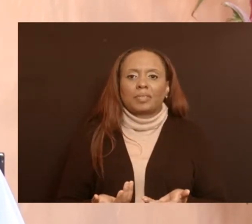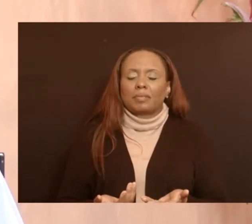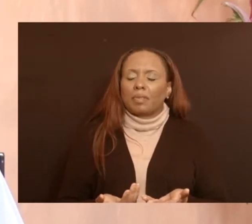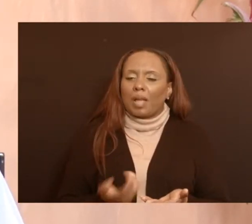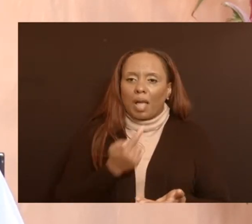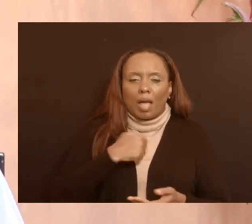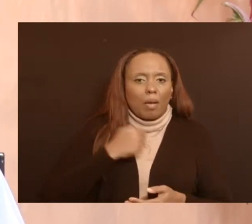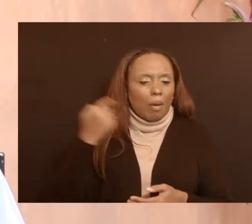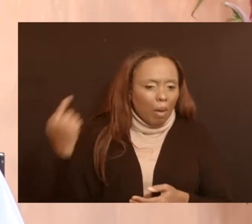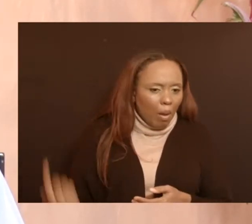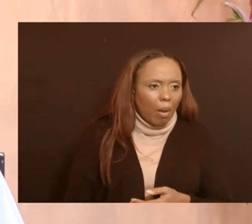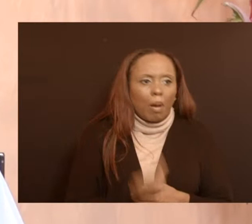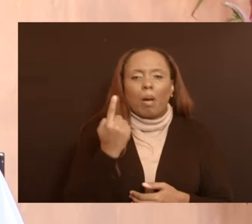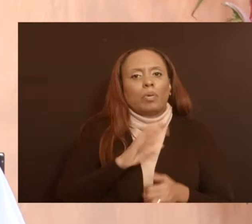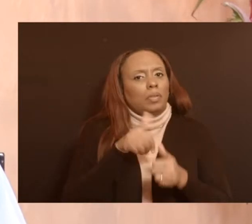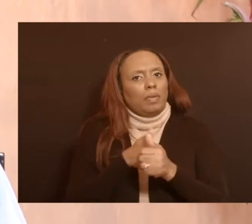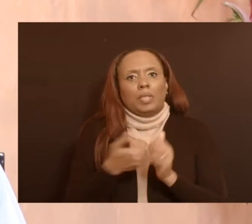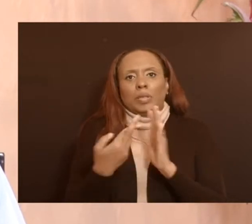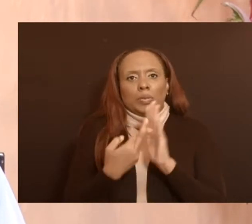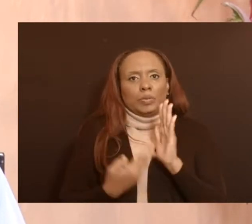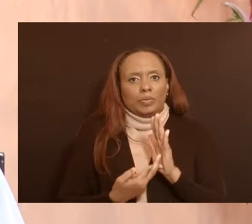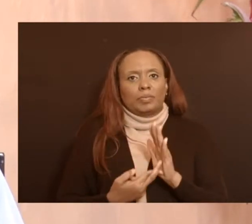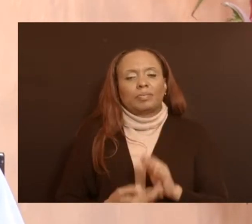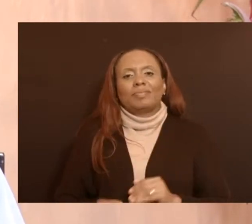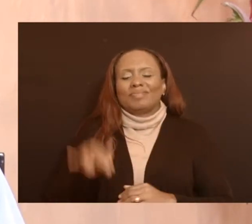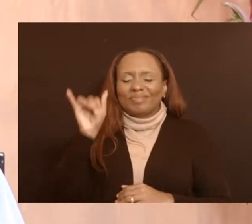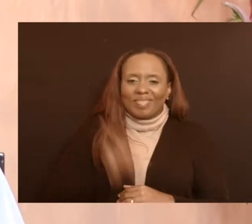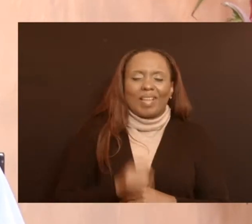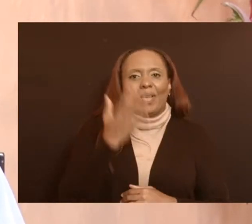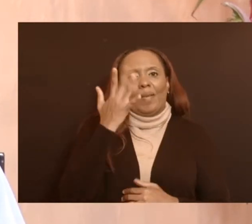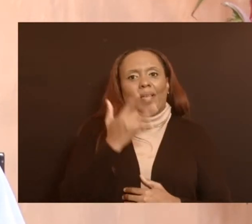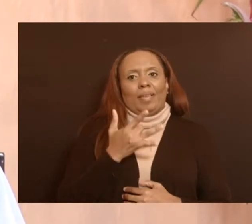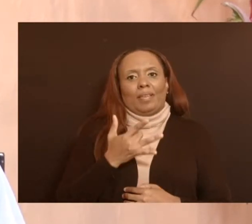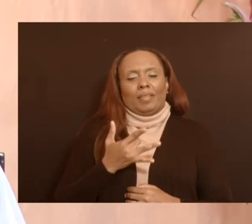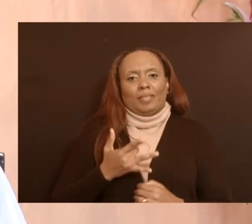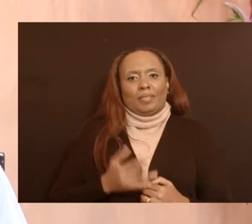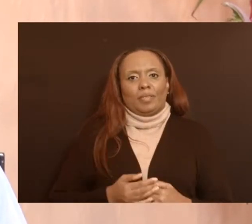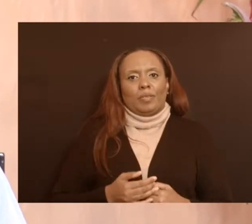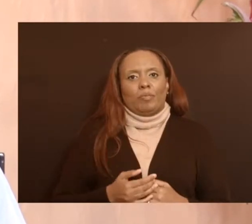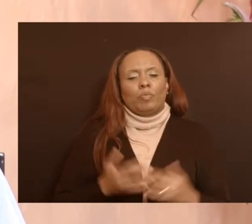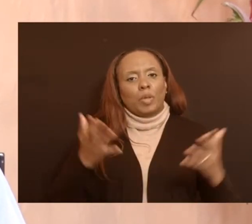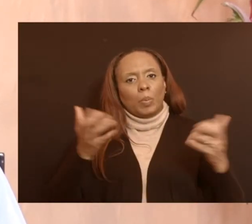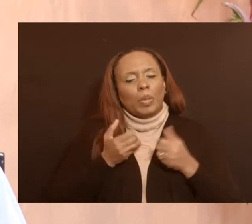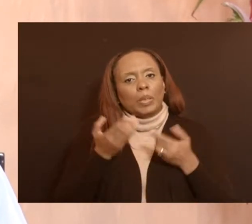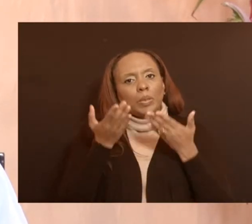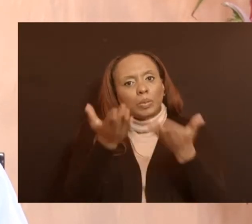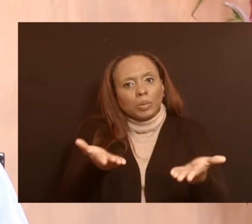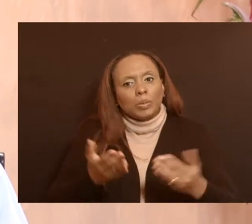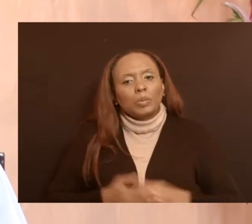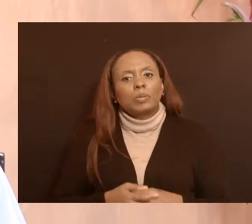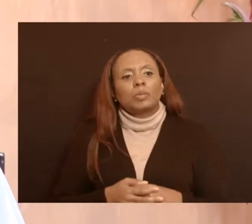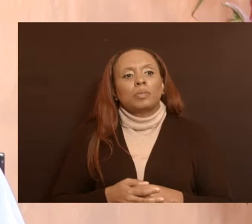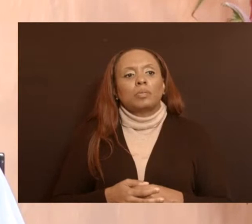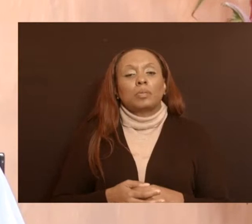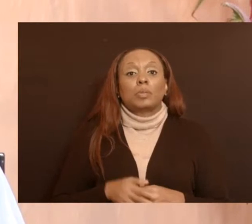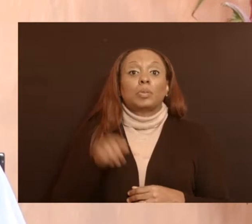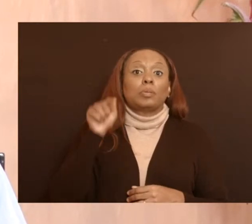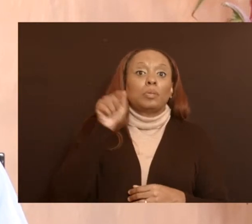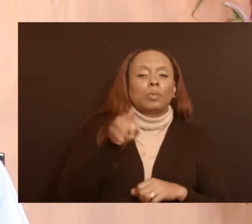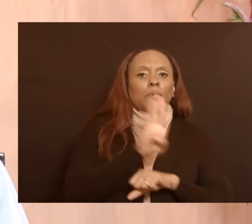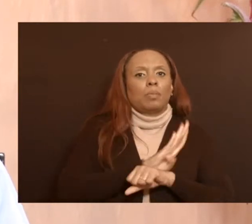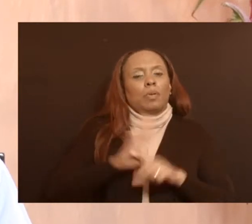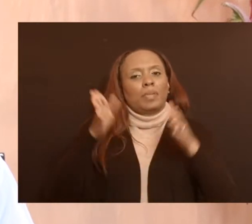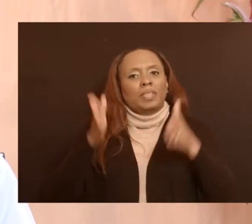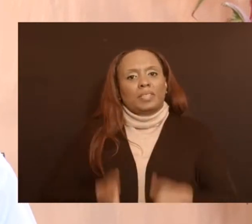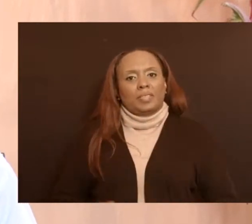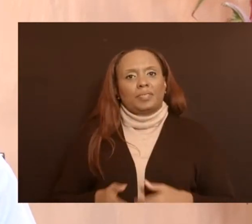dropped my guard during that encounter. And that is what we are asking of Barbadians and residents of Barbados to do.